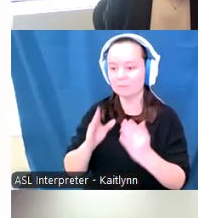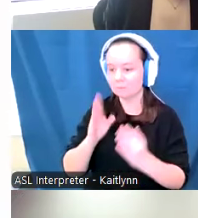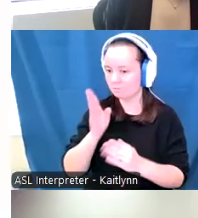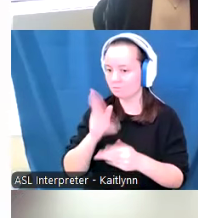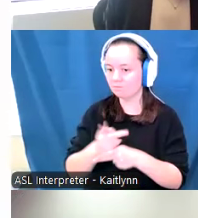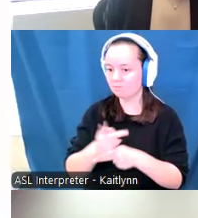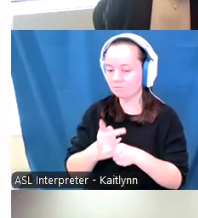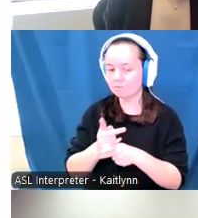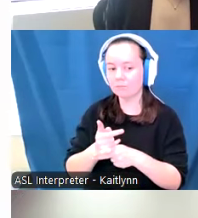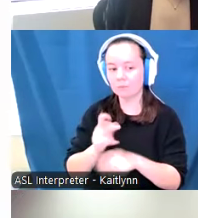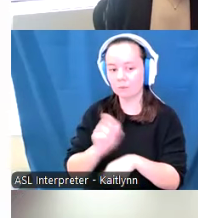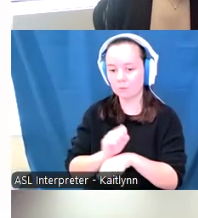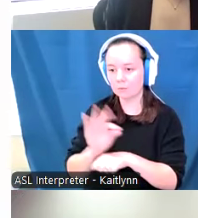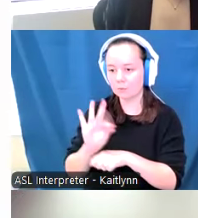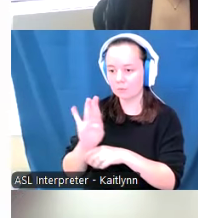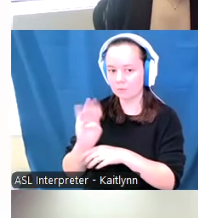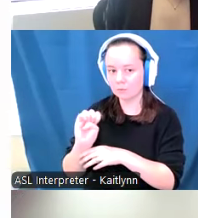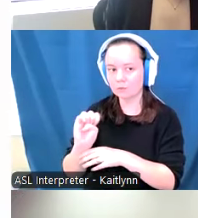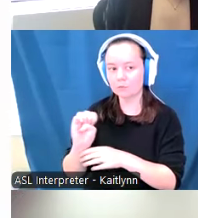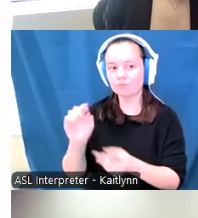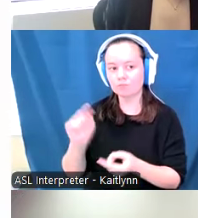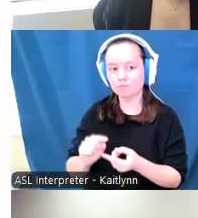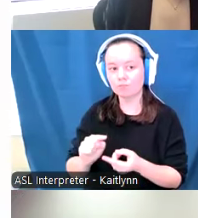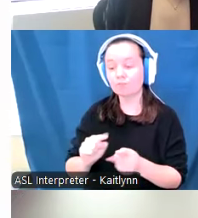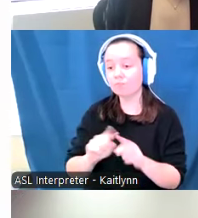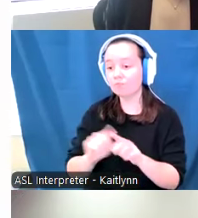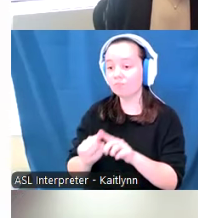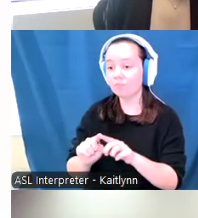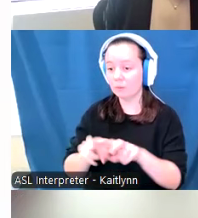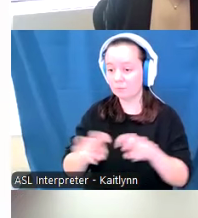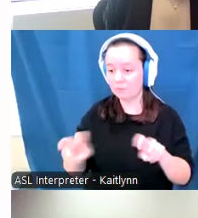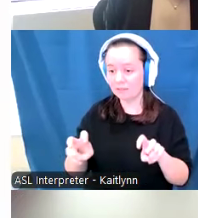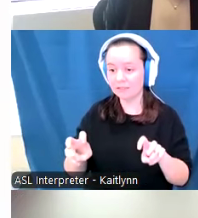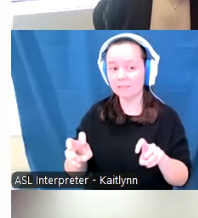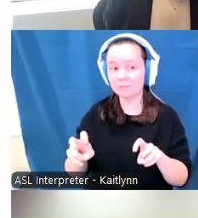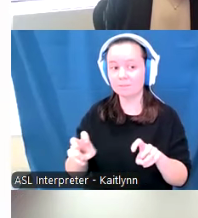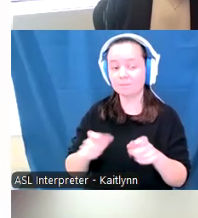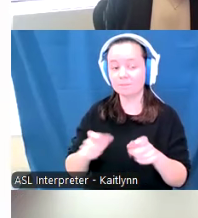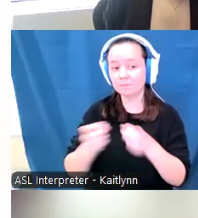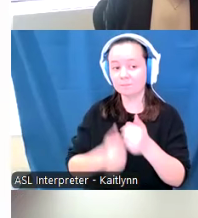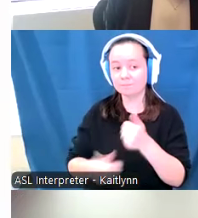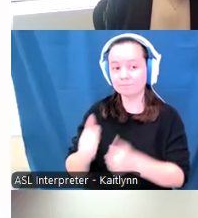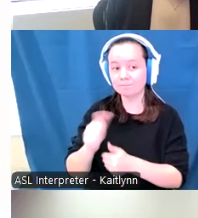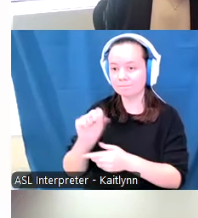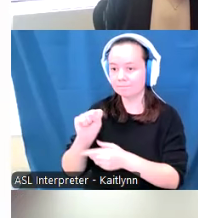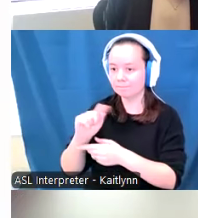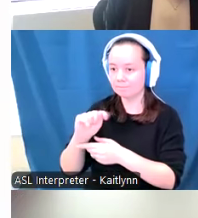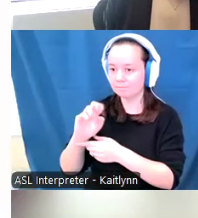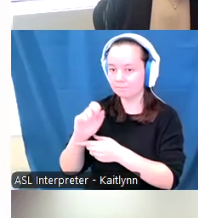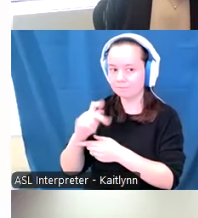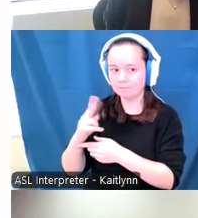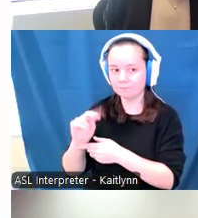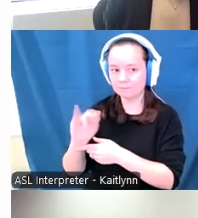Next, we will hear from a panel of other national experts, moderated by Stephanie Gibbs, Director of the Direct Care Workforce Strategies Center at the National Council on